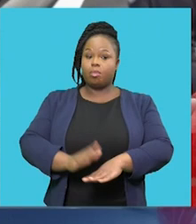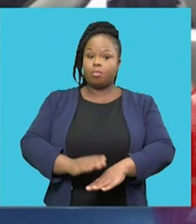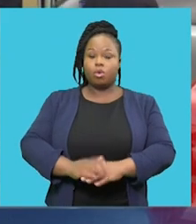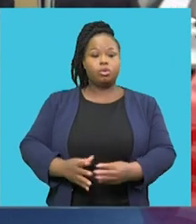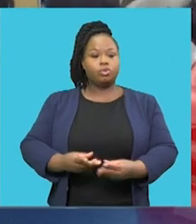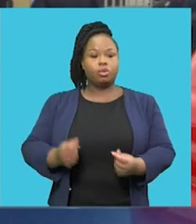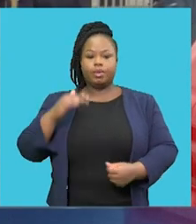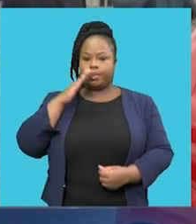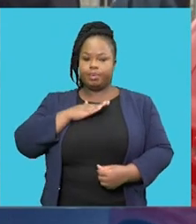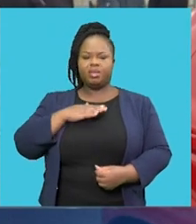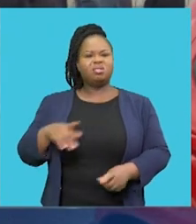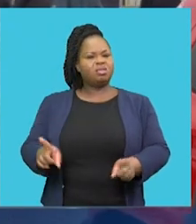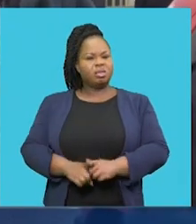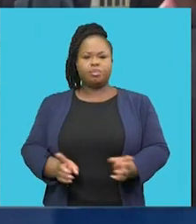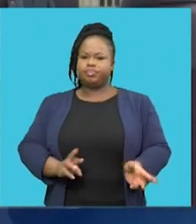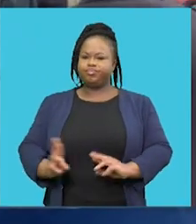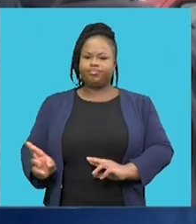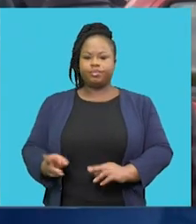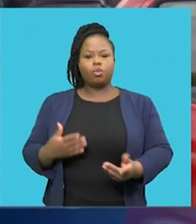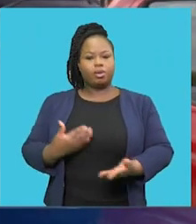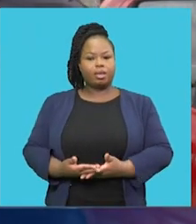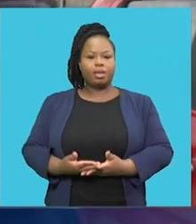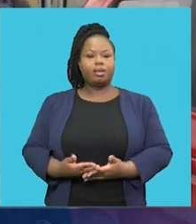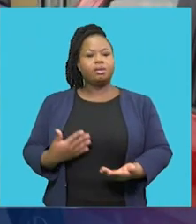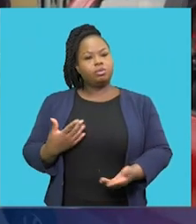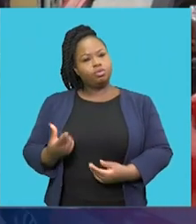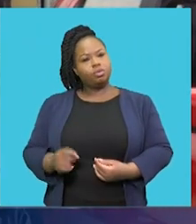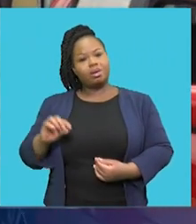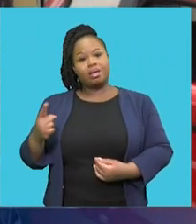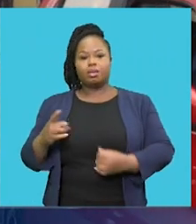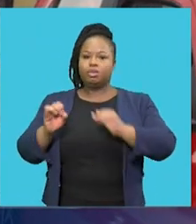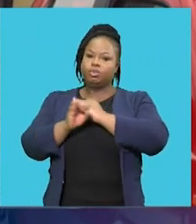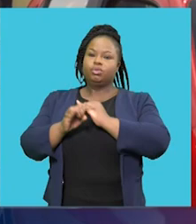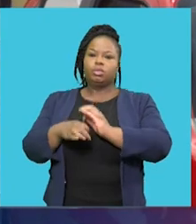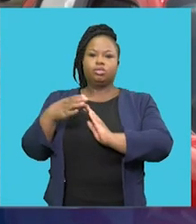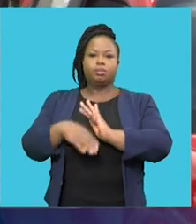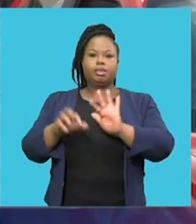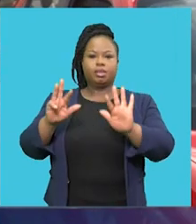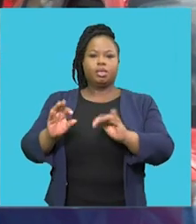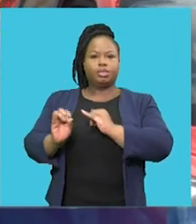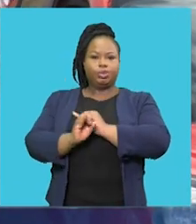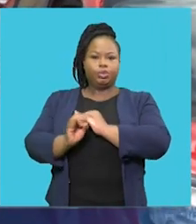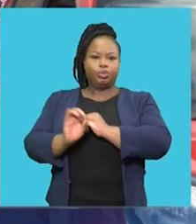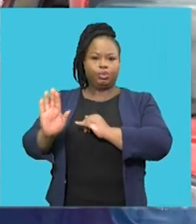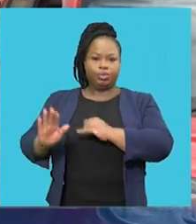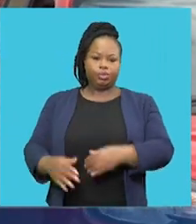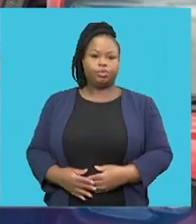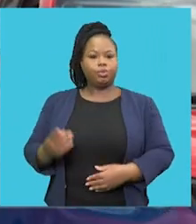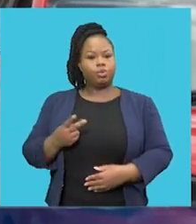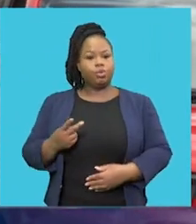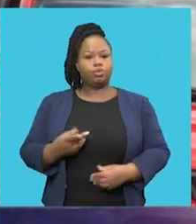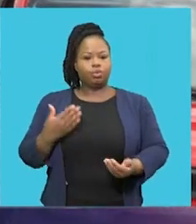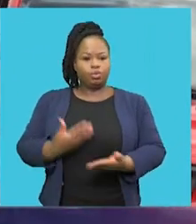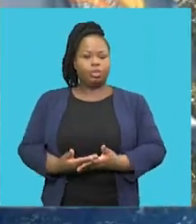resolved, we are also prepared to resolve to other institutions, Chapter 9 institutions. We're also prepared